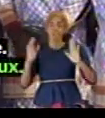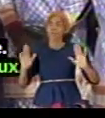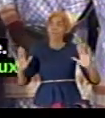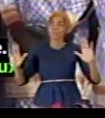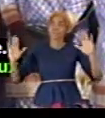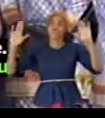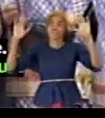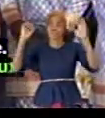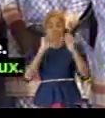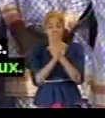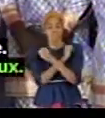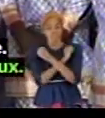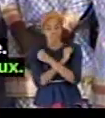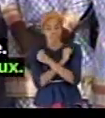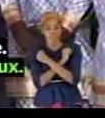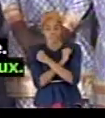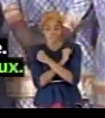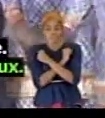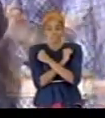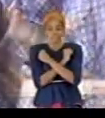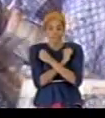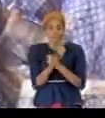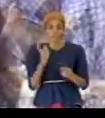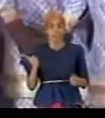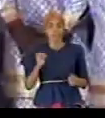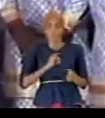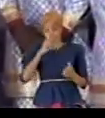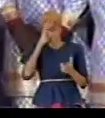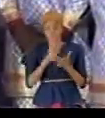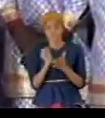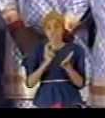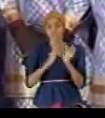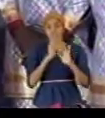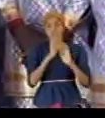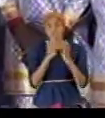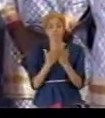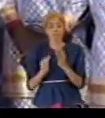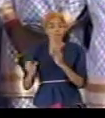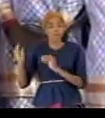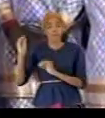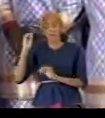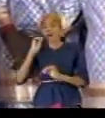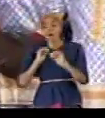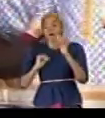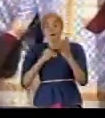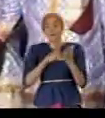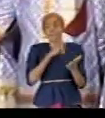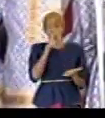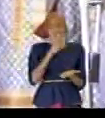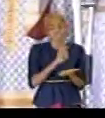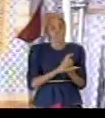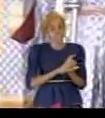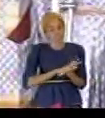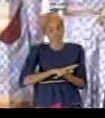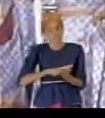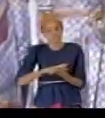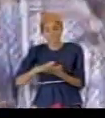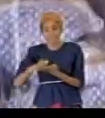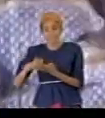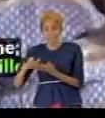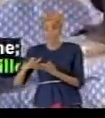his wondrous love. I believe the Bible, I believe.